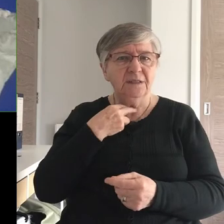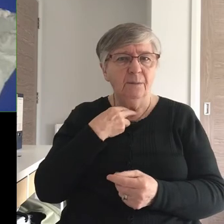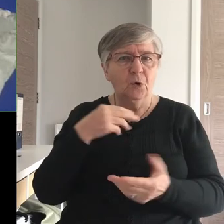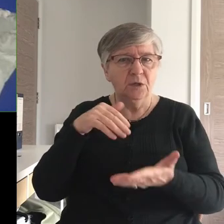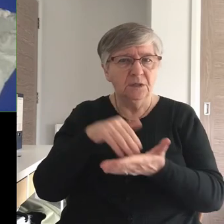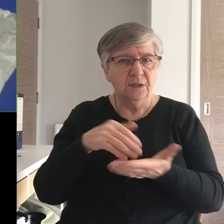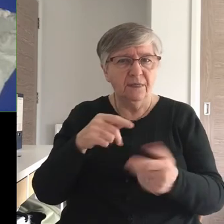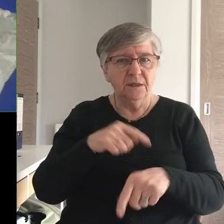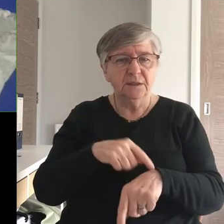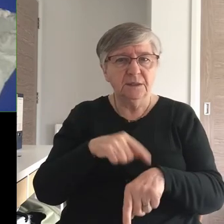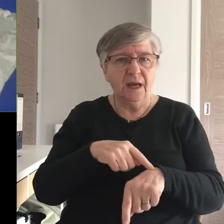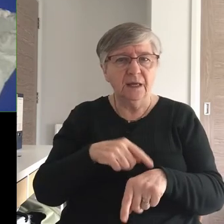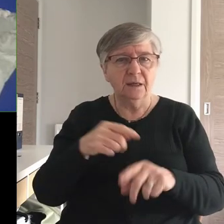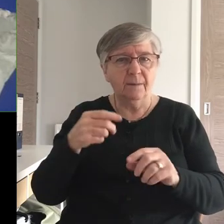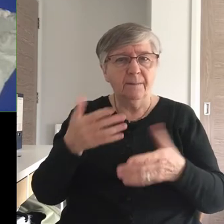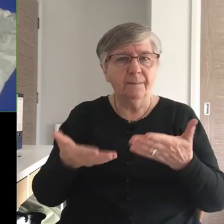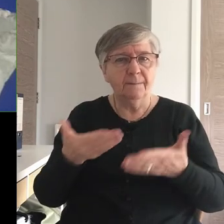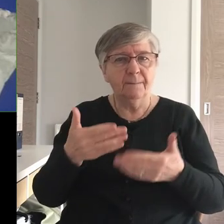this time.